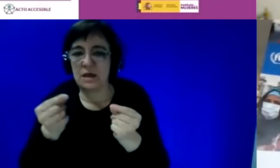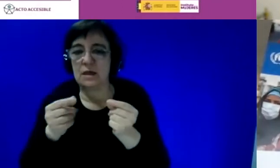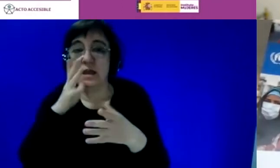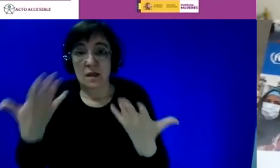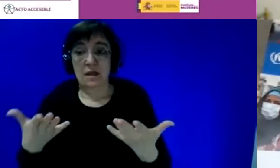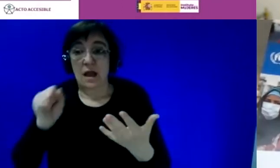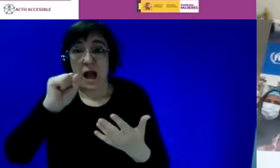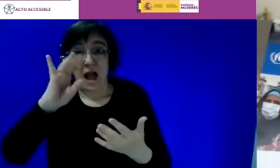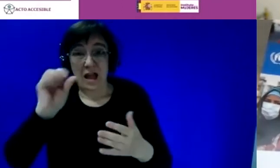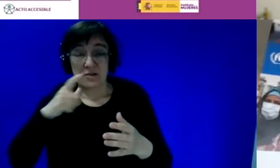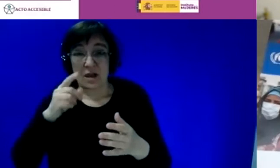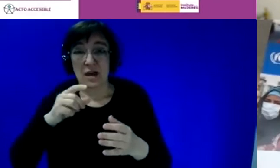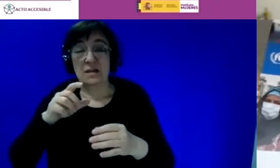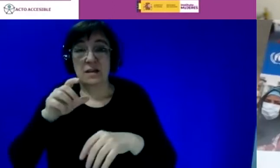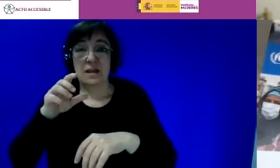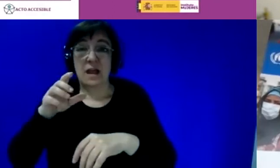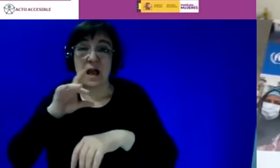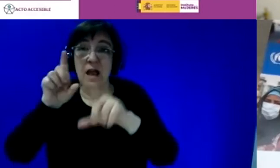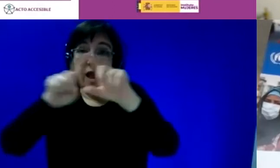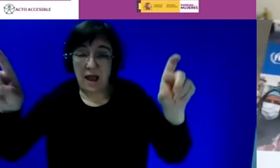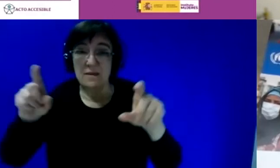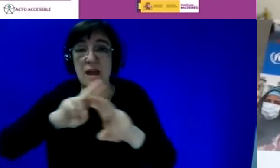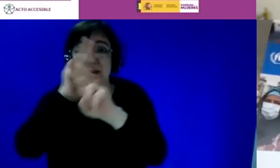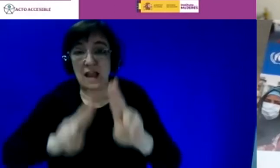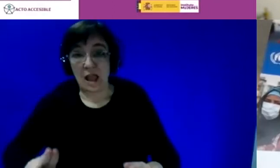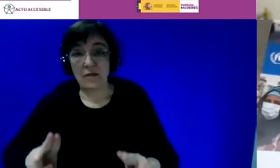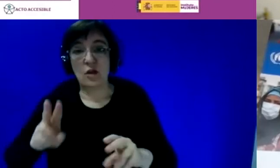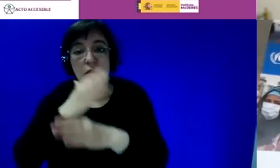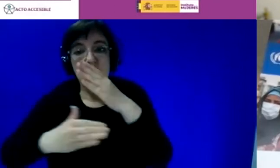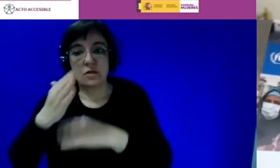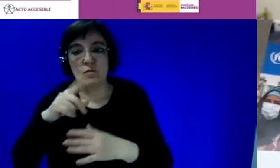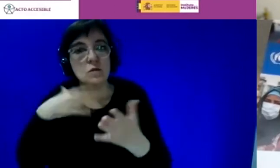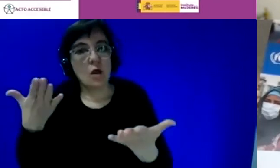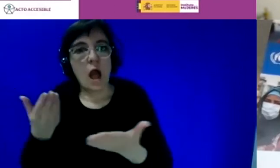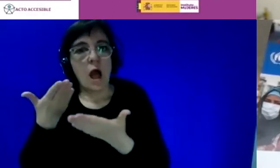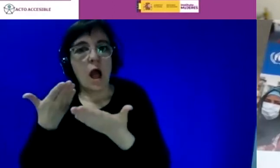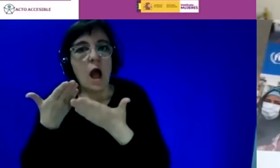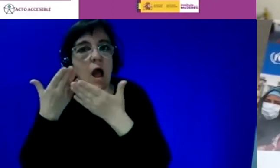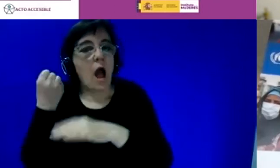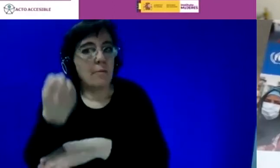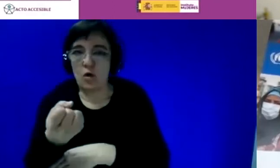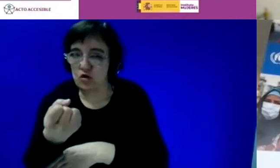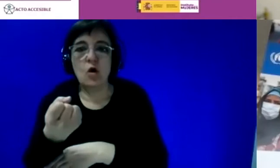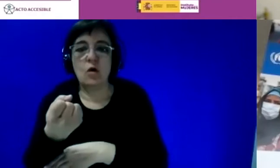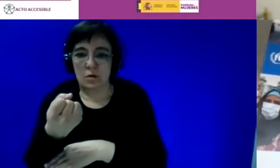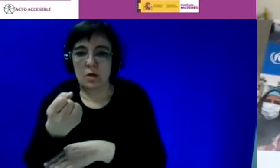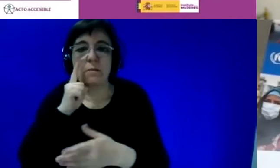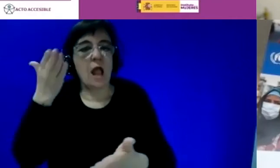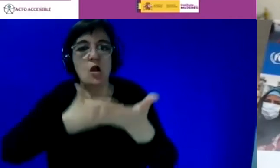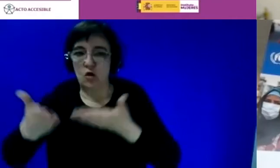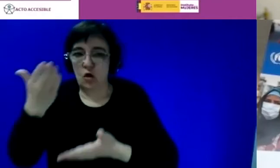global network of organizations to help integrate those organizations with humanitarian mechanisms and to